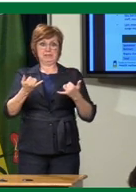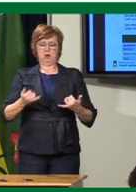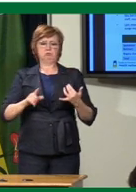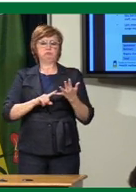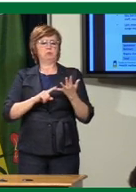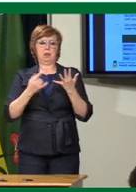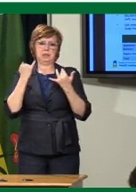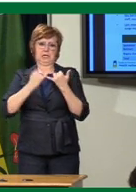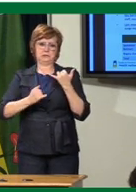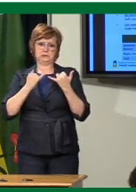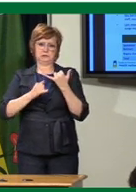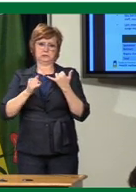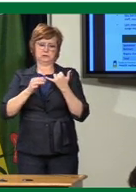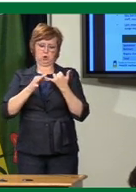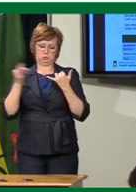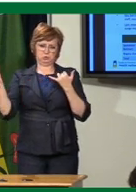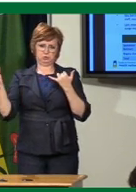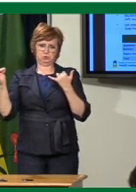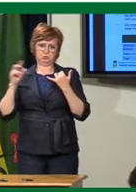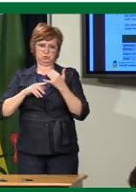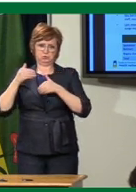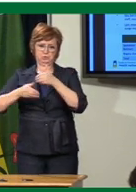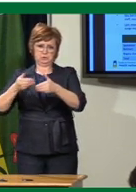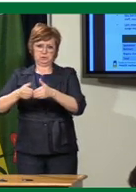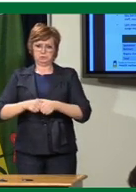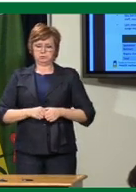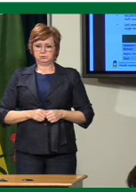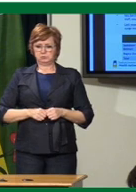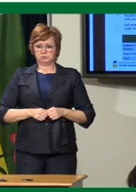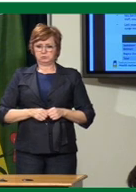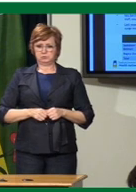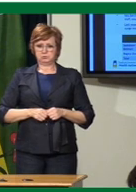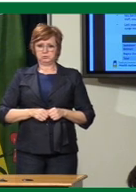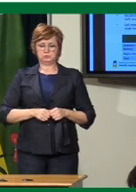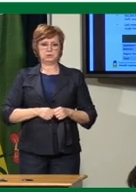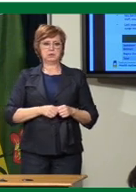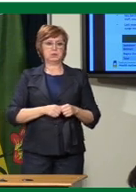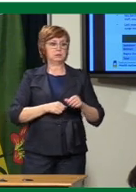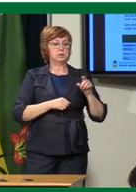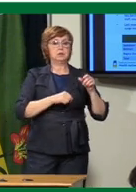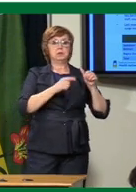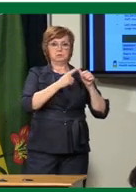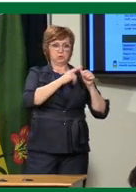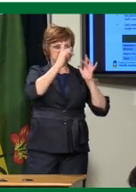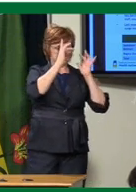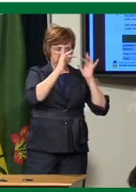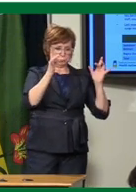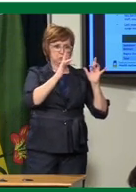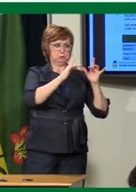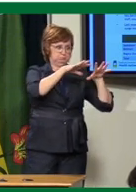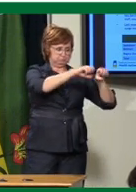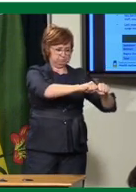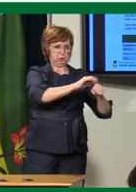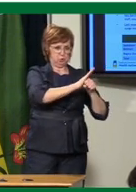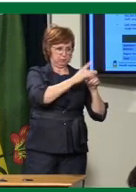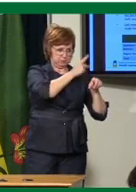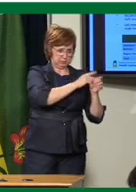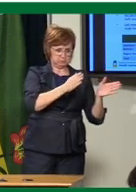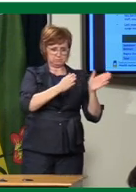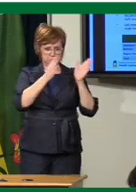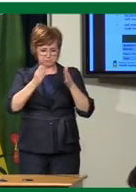So we've designated significant portions of our hospitals as COVID hospitals. We've